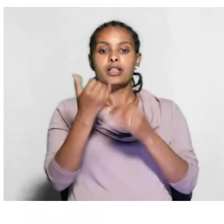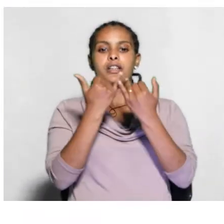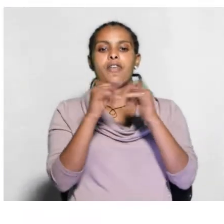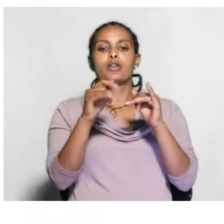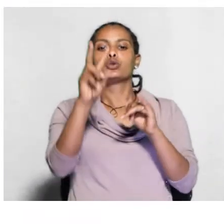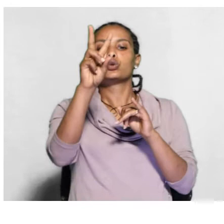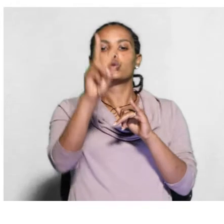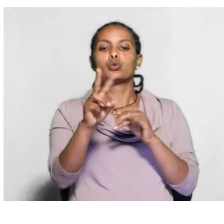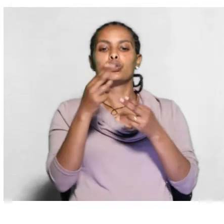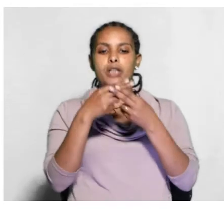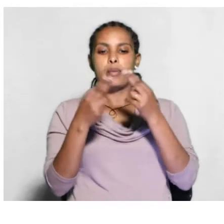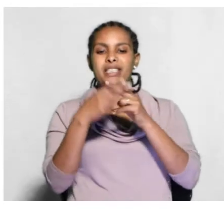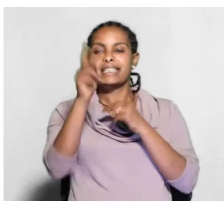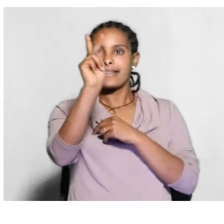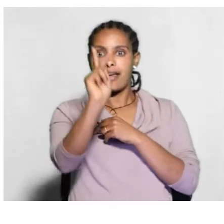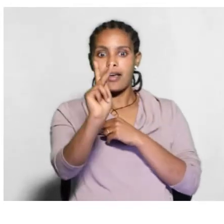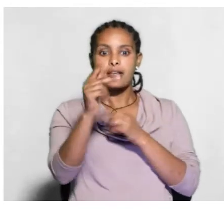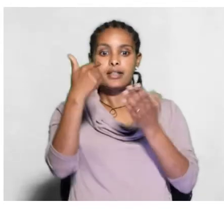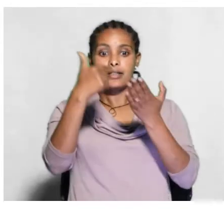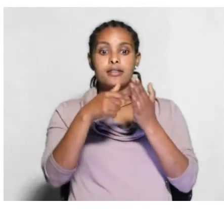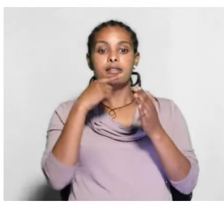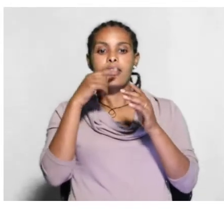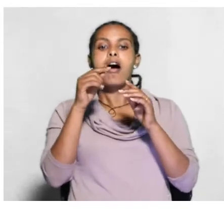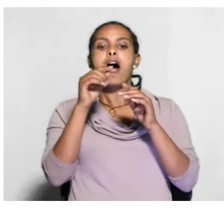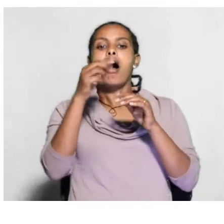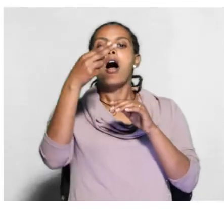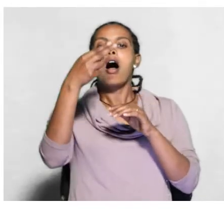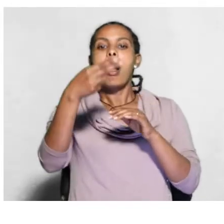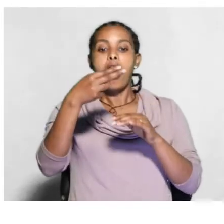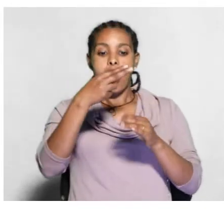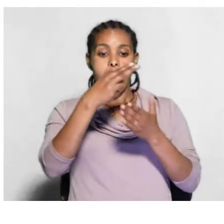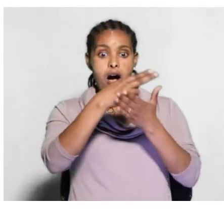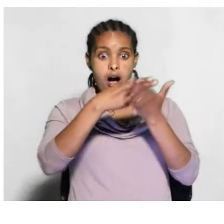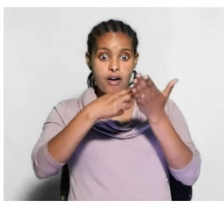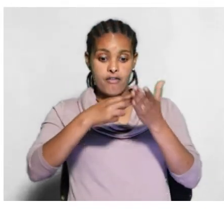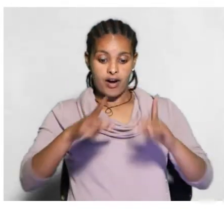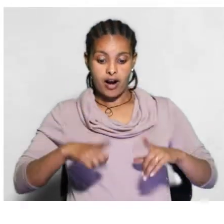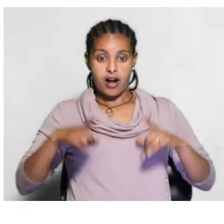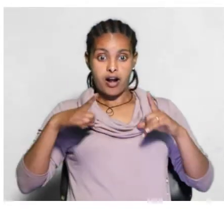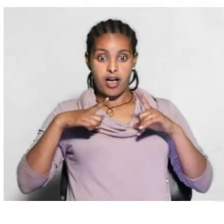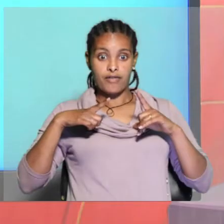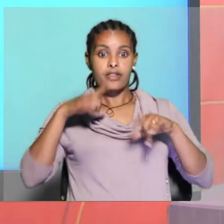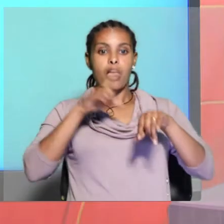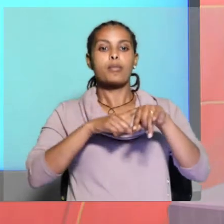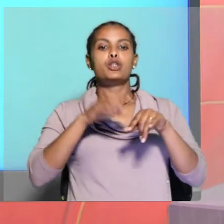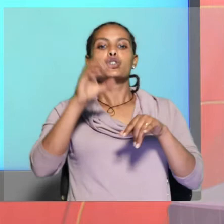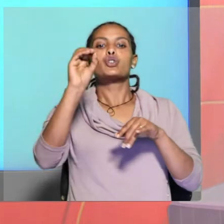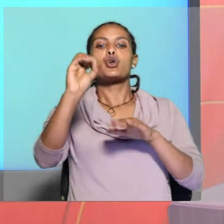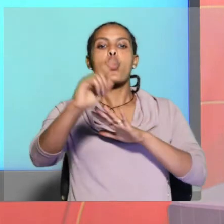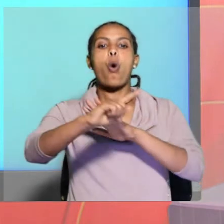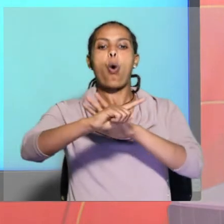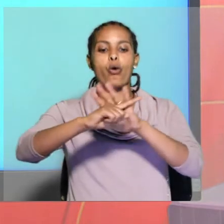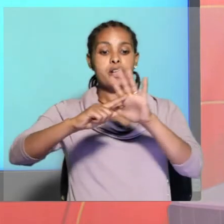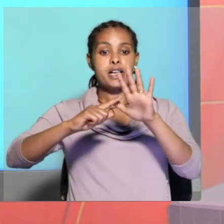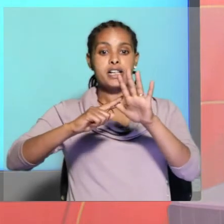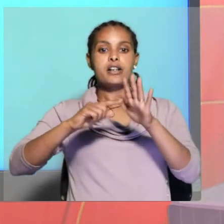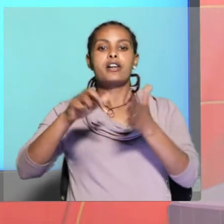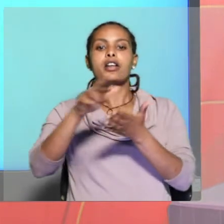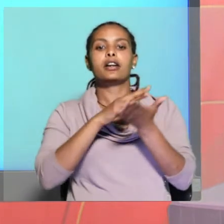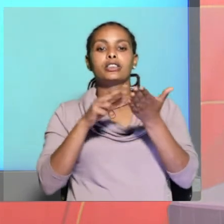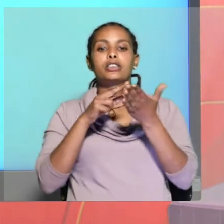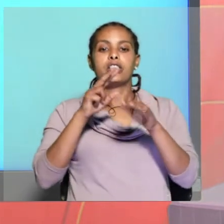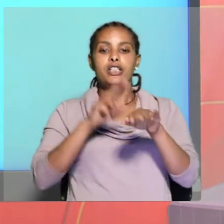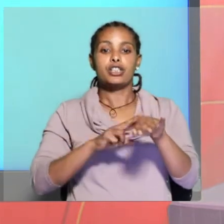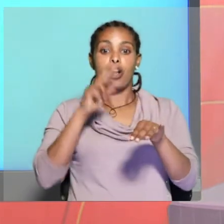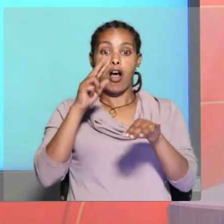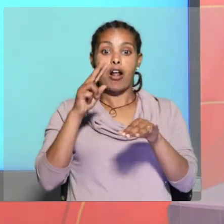2 times K. This is half-life time for zero order reaction. T half equal initial